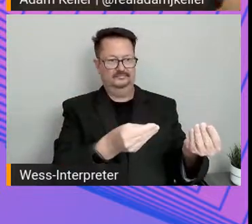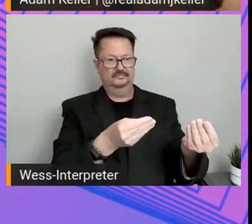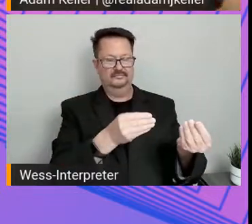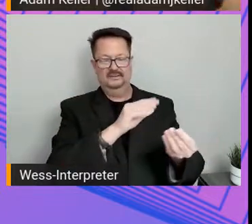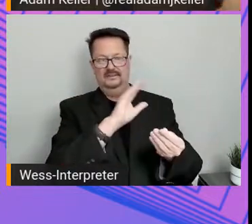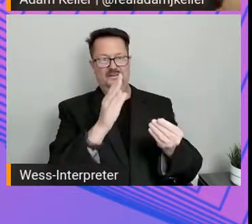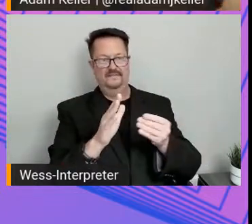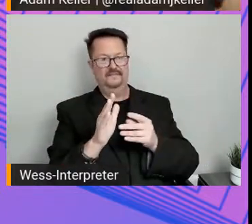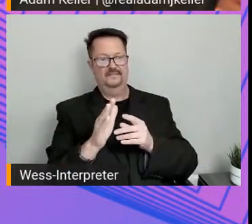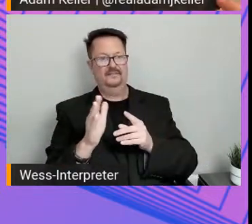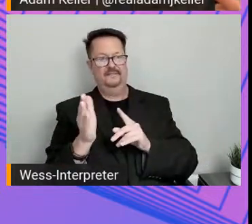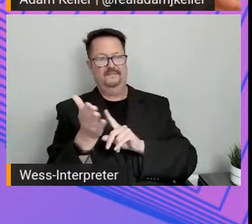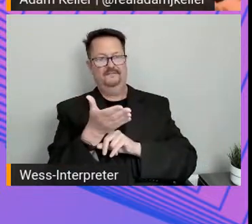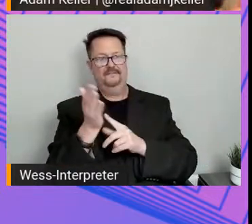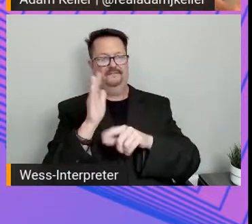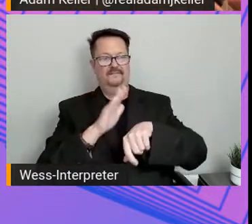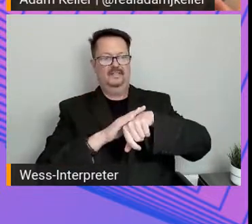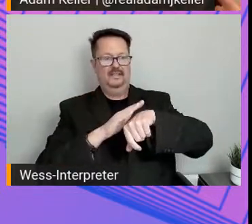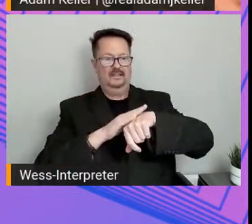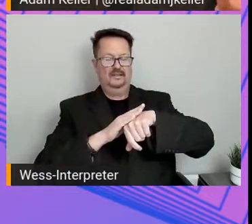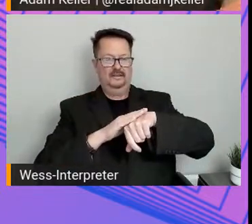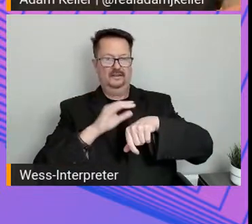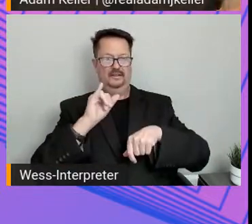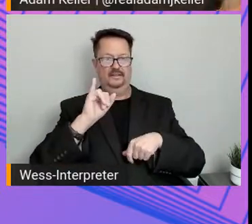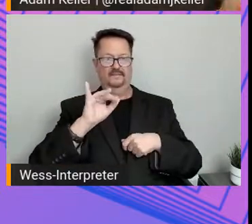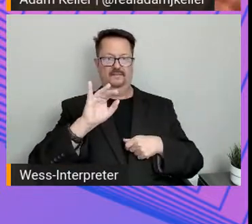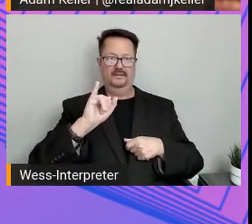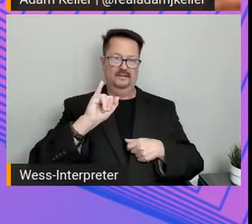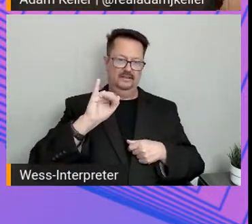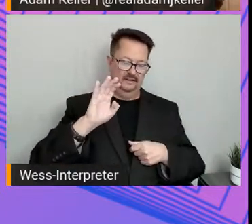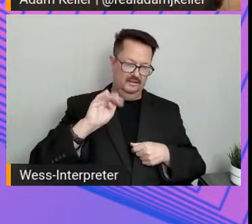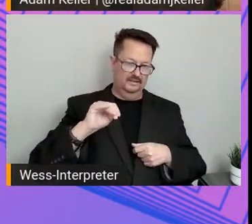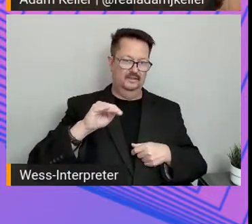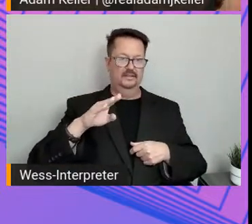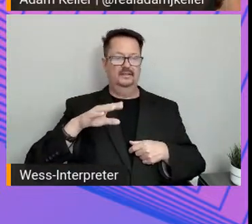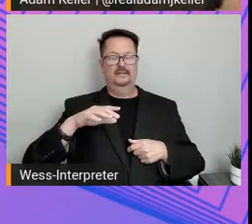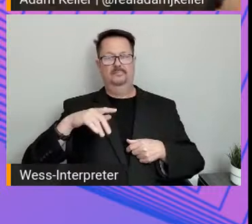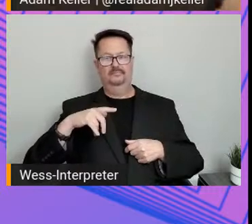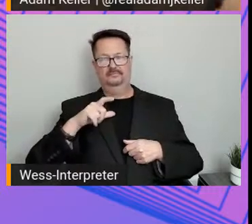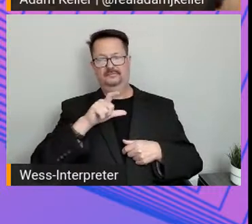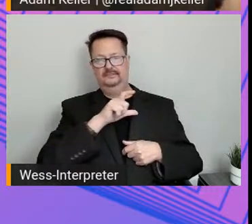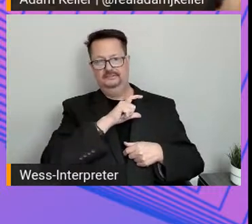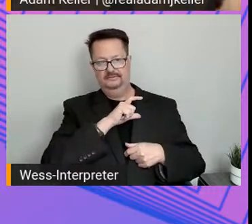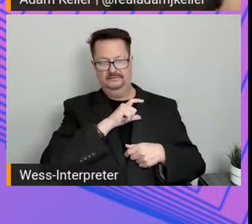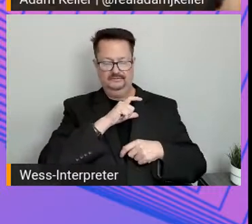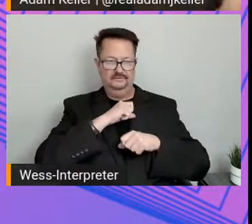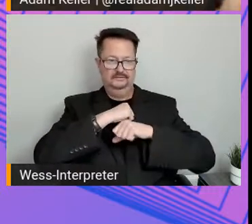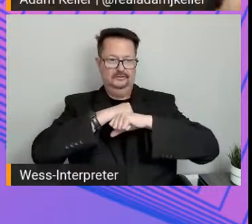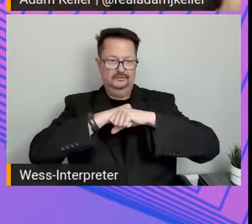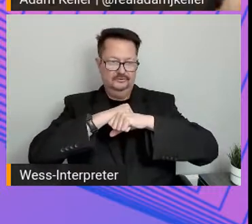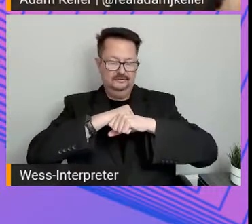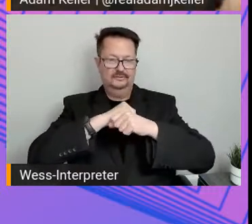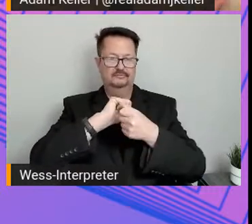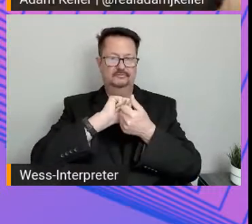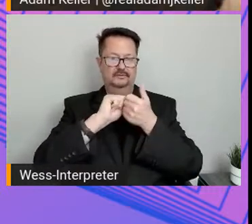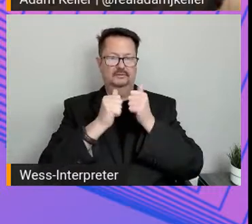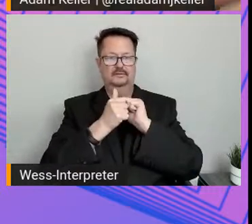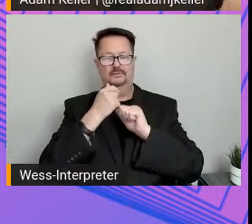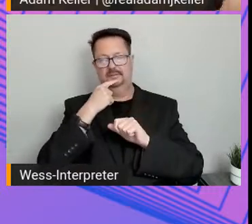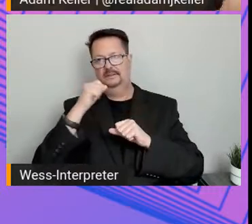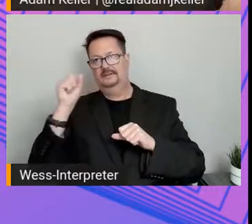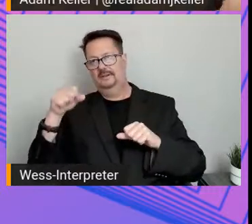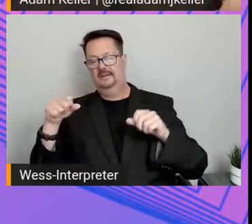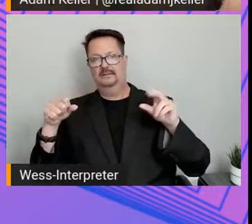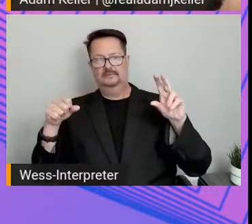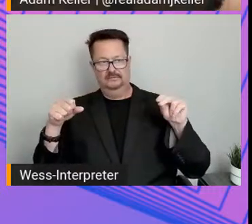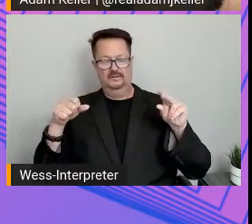because when you create IAM resources or security group changes, it will prompt you yes or no to make those changes. It's going to build